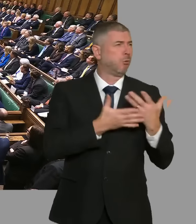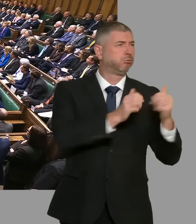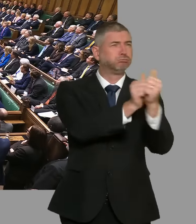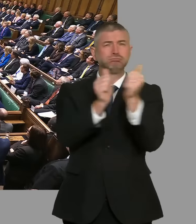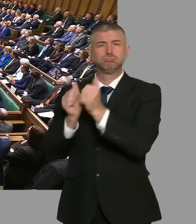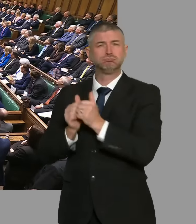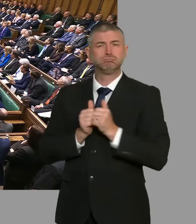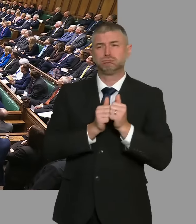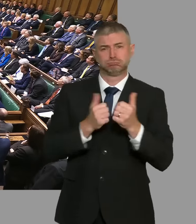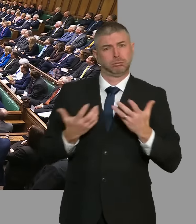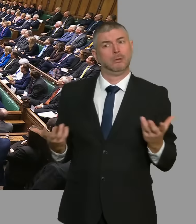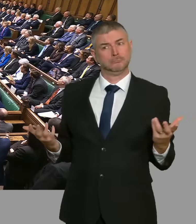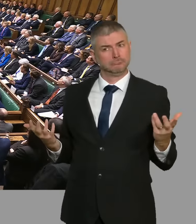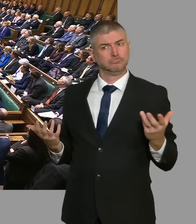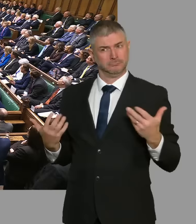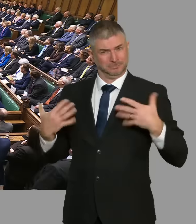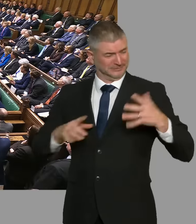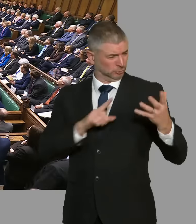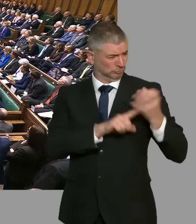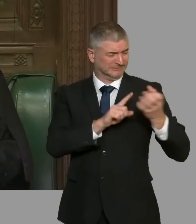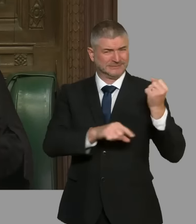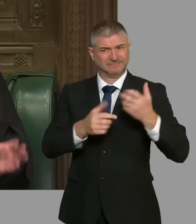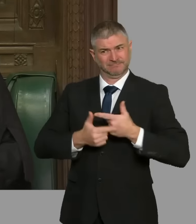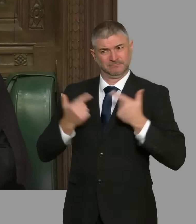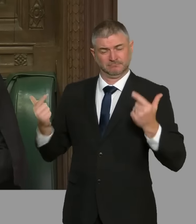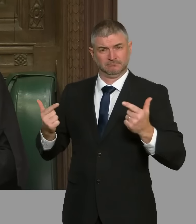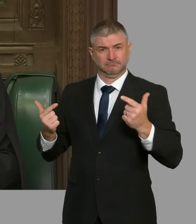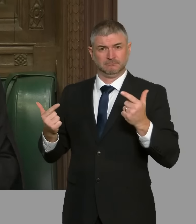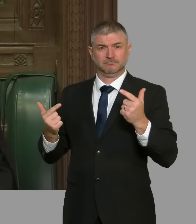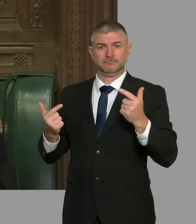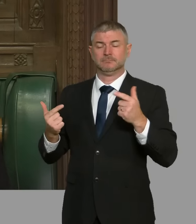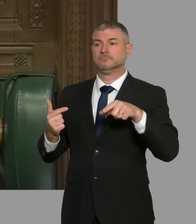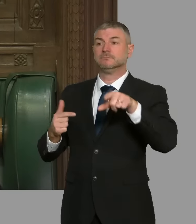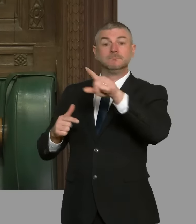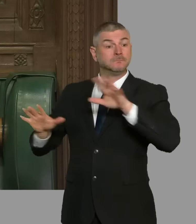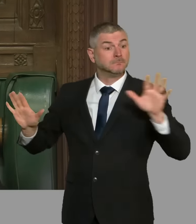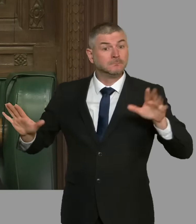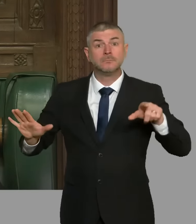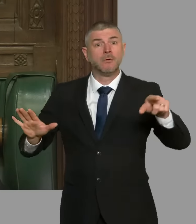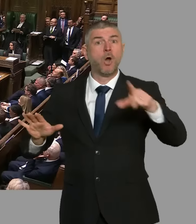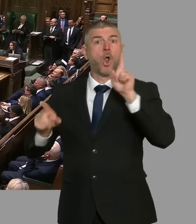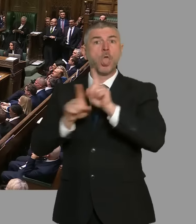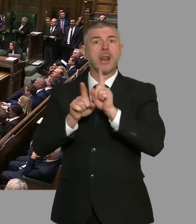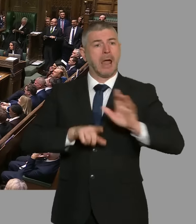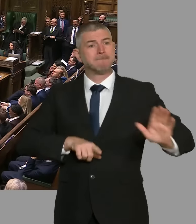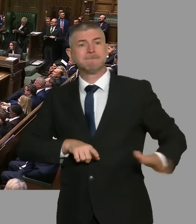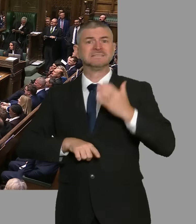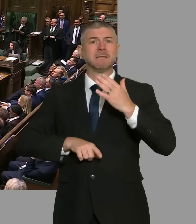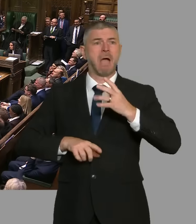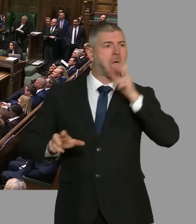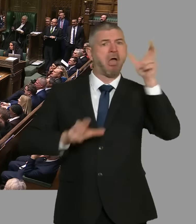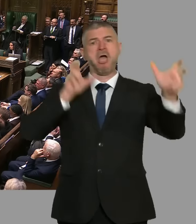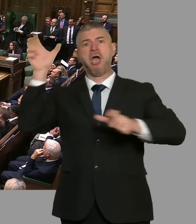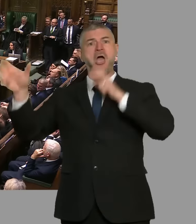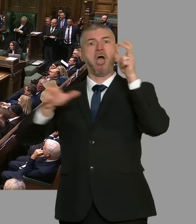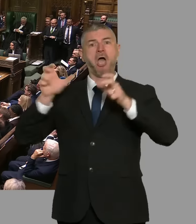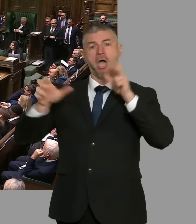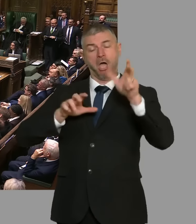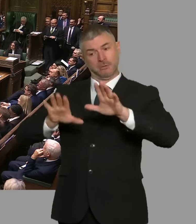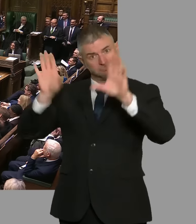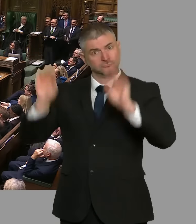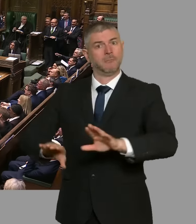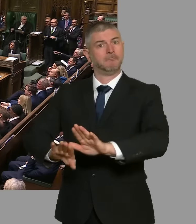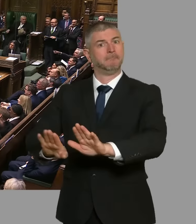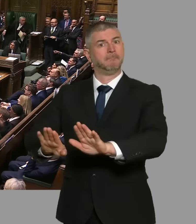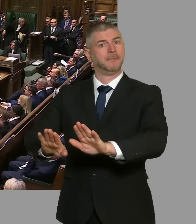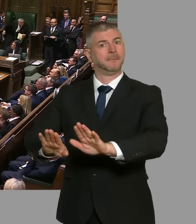If people want to audition for a pantomime, I suggest you go to the Old Vic. Pantomime. Mr. Speaker, I can update the House. The